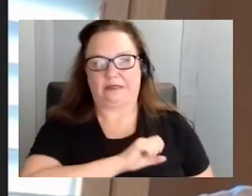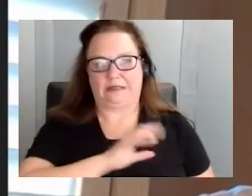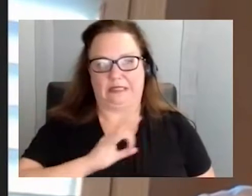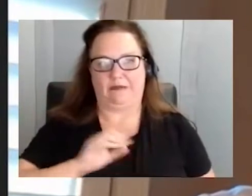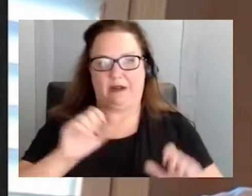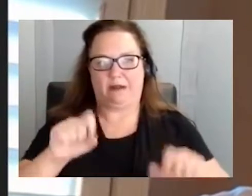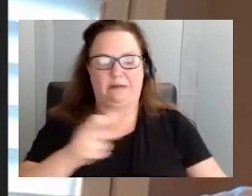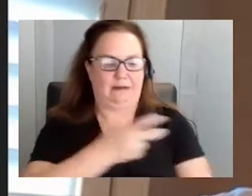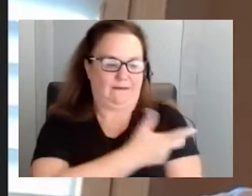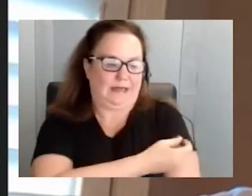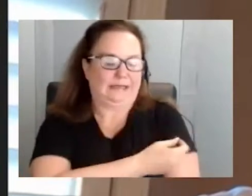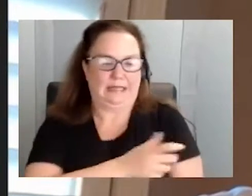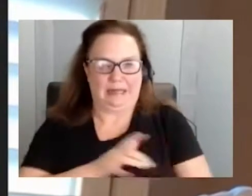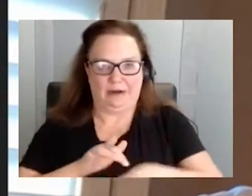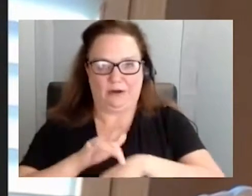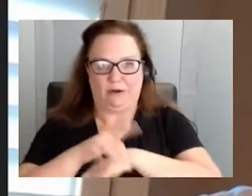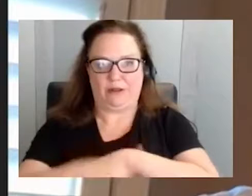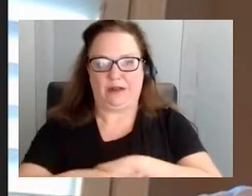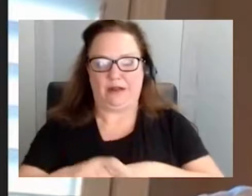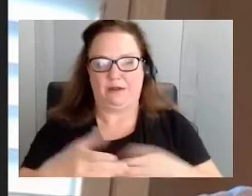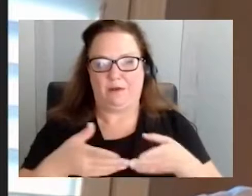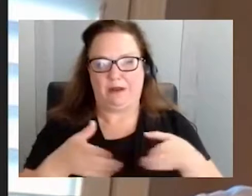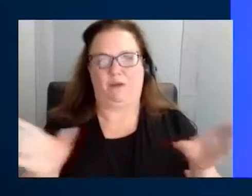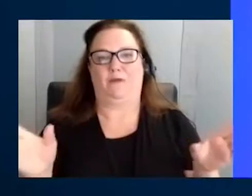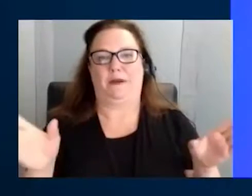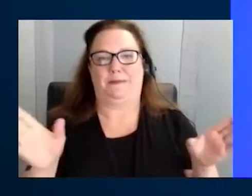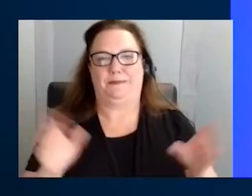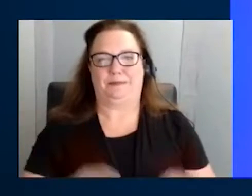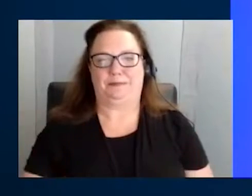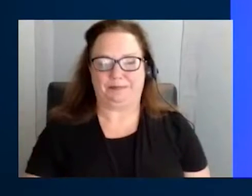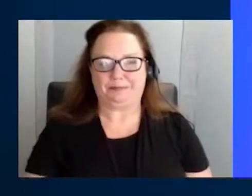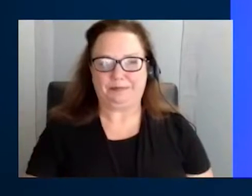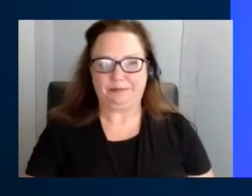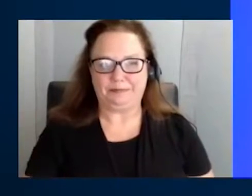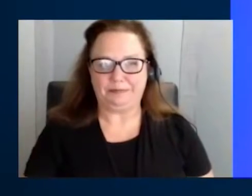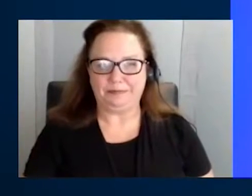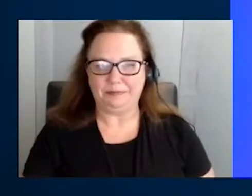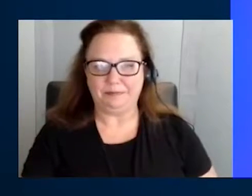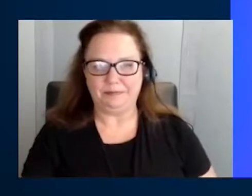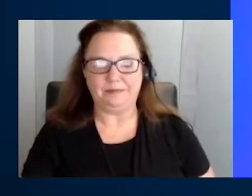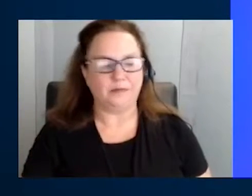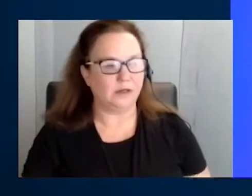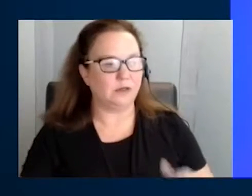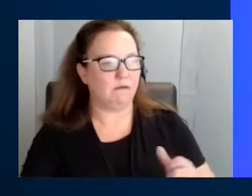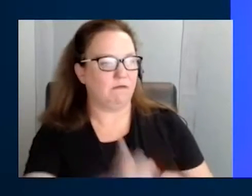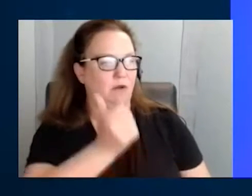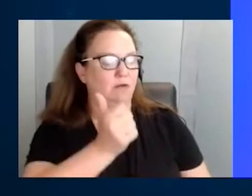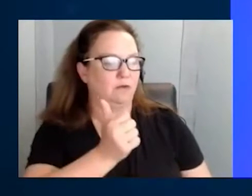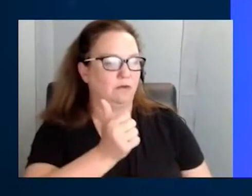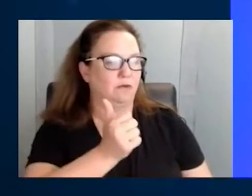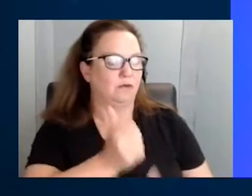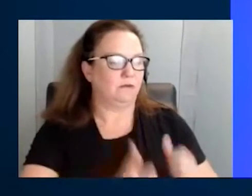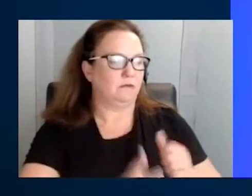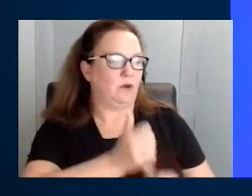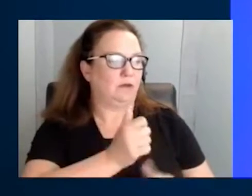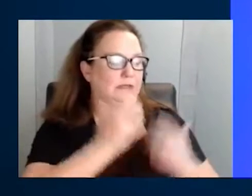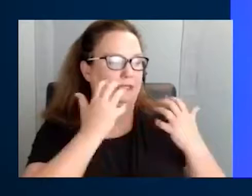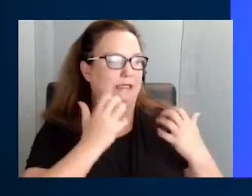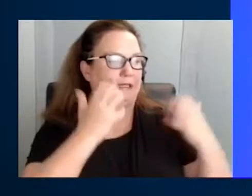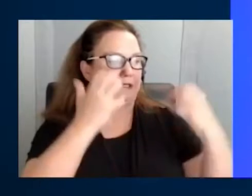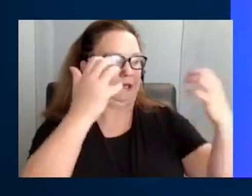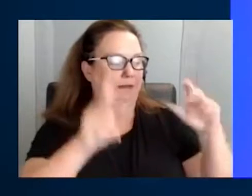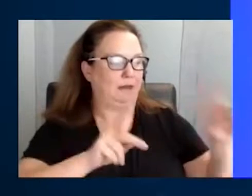vaccinated early and were able to open up. So even though a majority of the stadium and where people are going to be